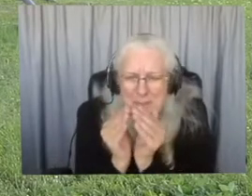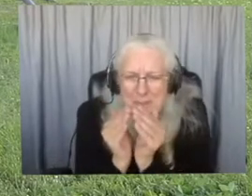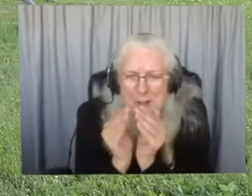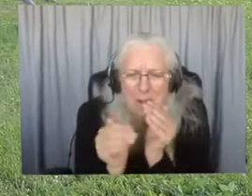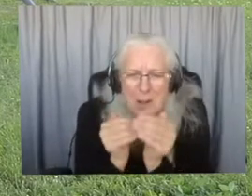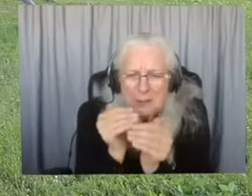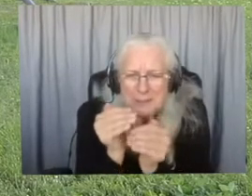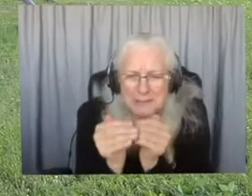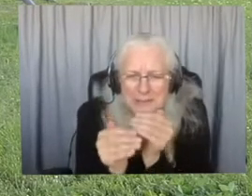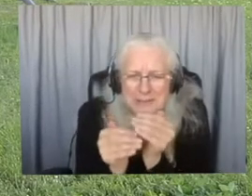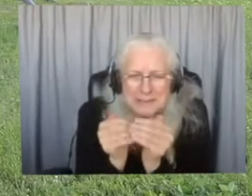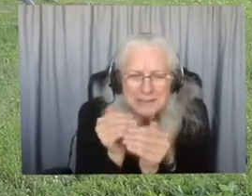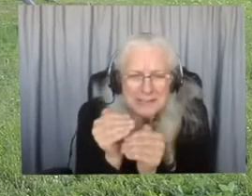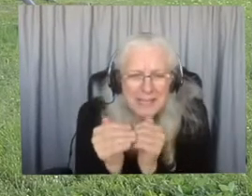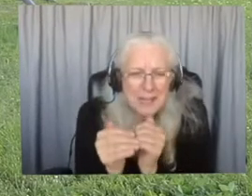life.